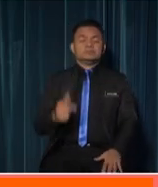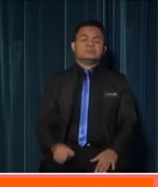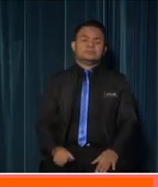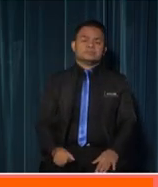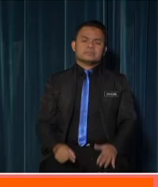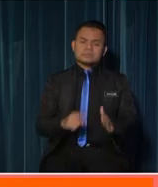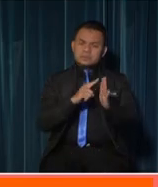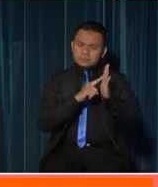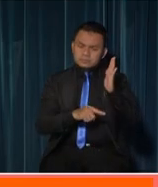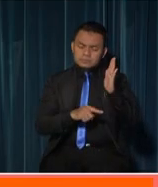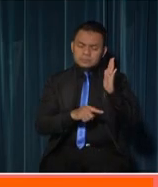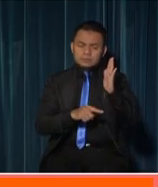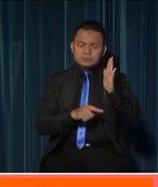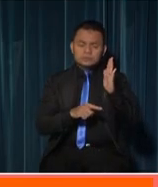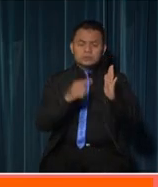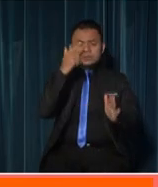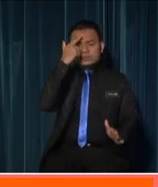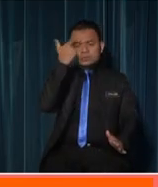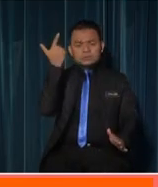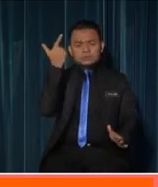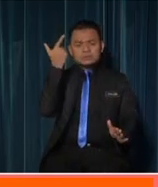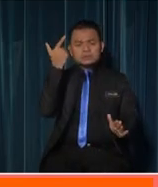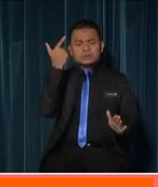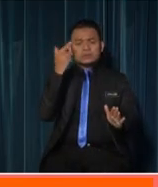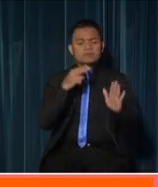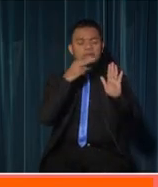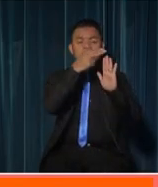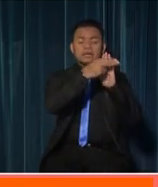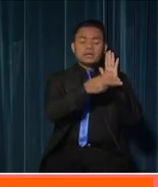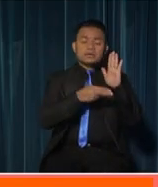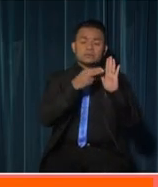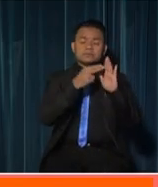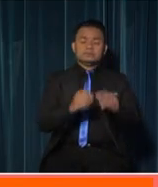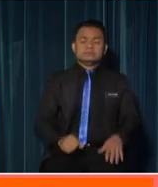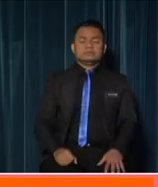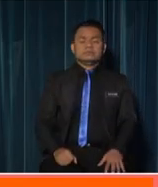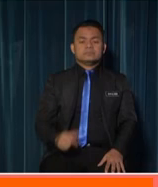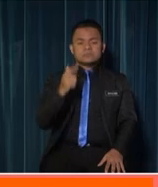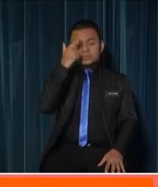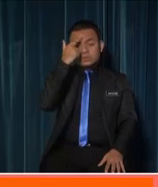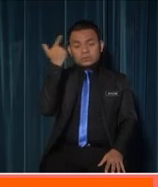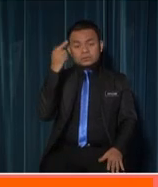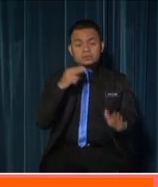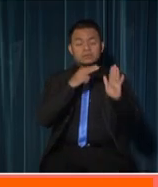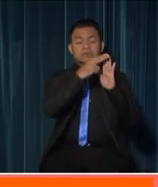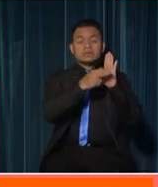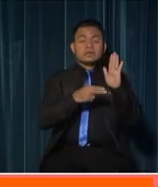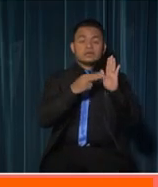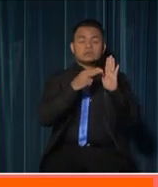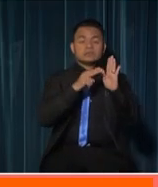an hour? Quarter of an hour means the minute